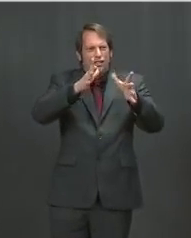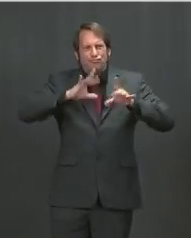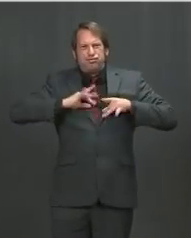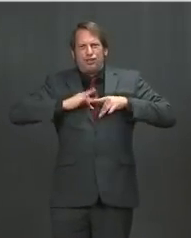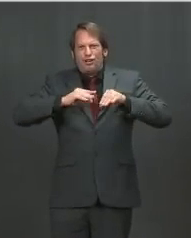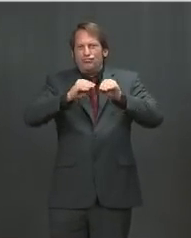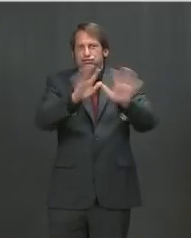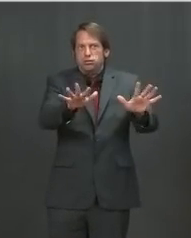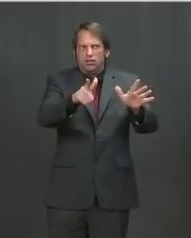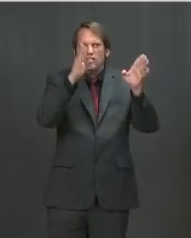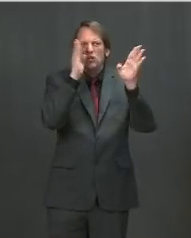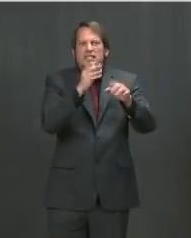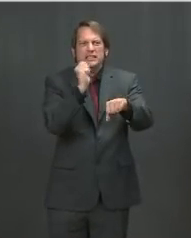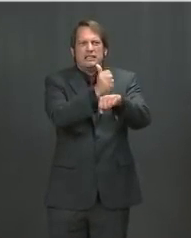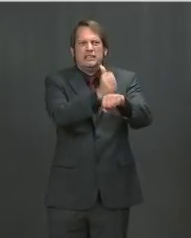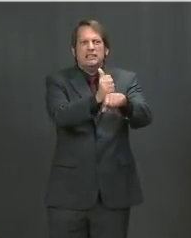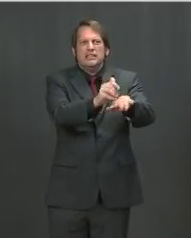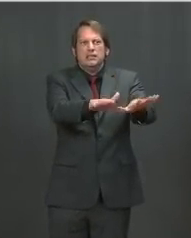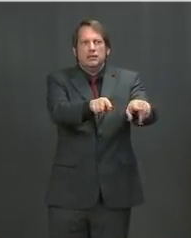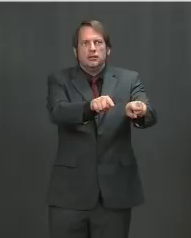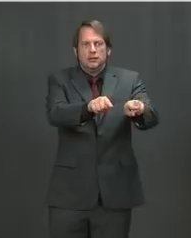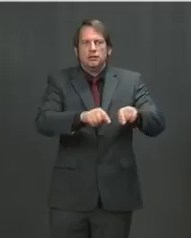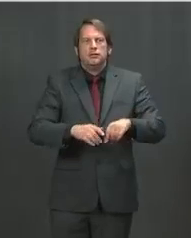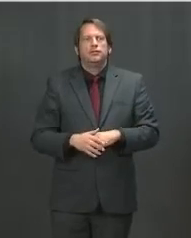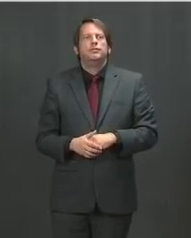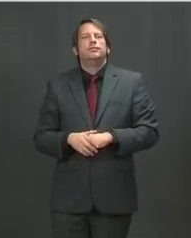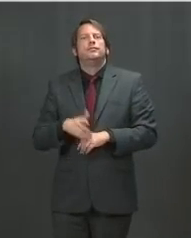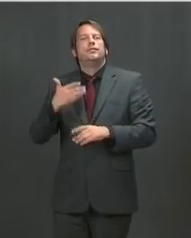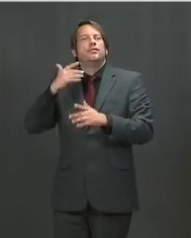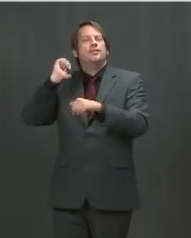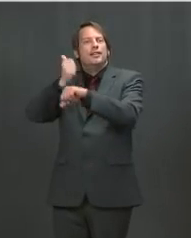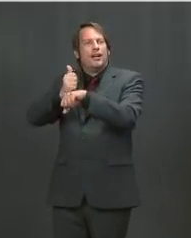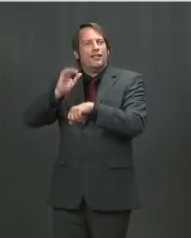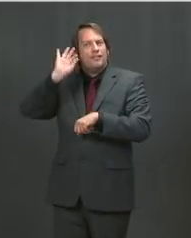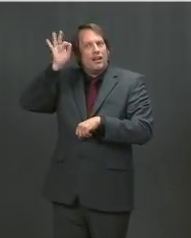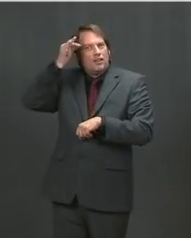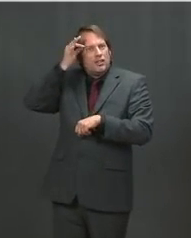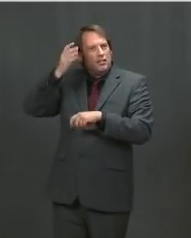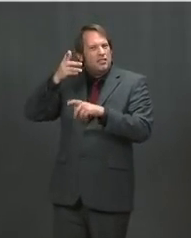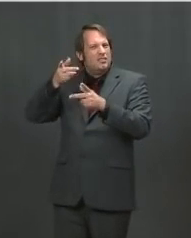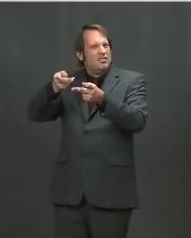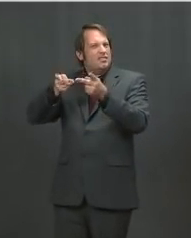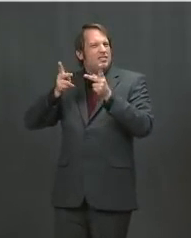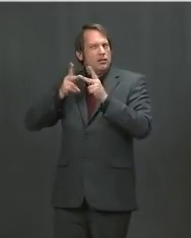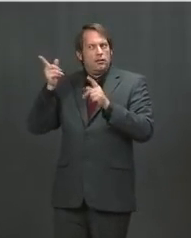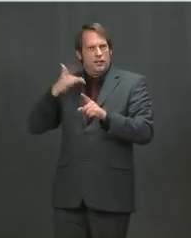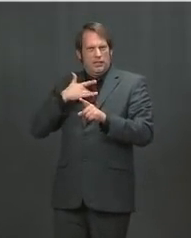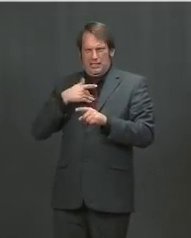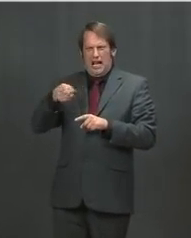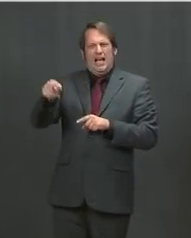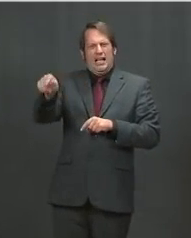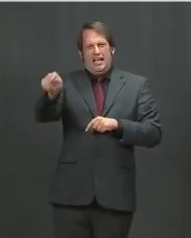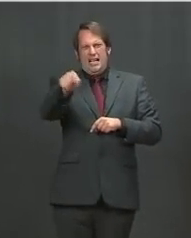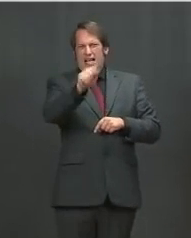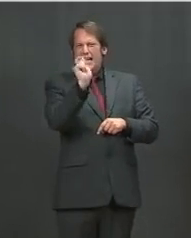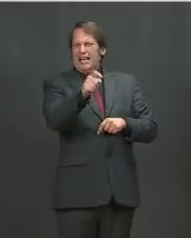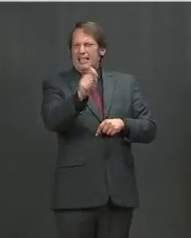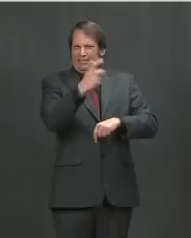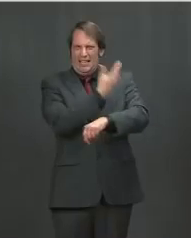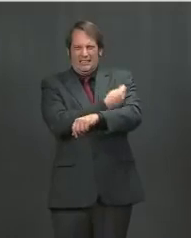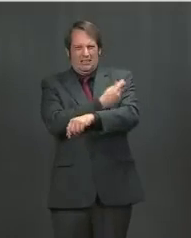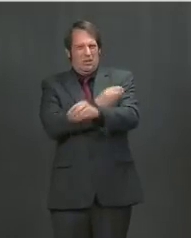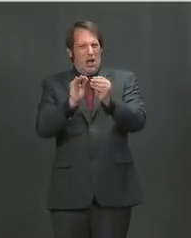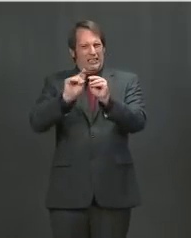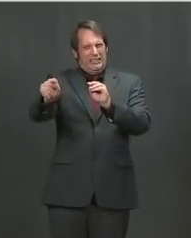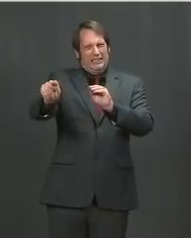vaccination sites in places where we think there's the greatest need to fill. So I wouldn't want to give the impression that